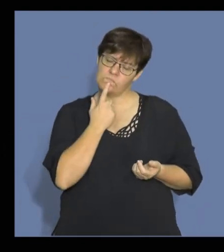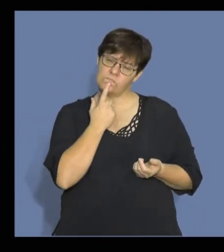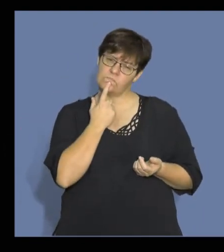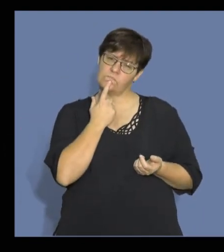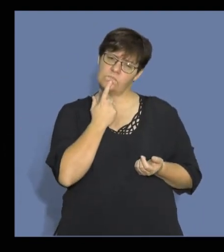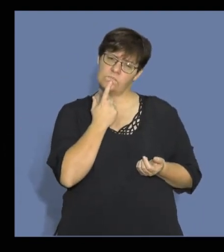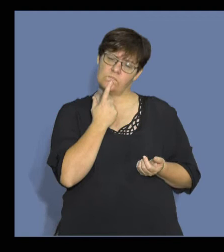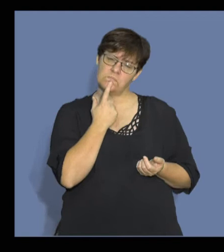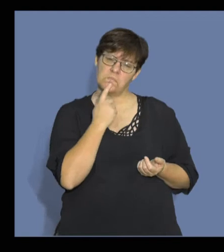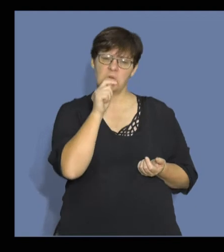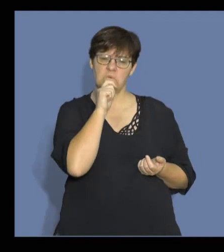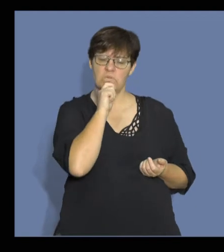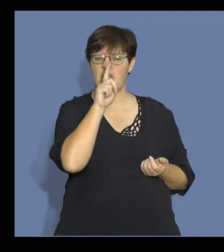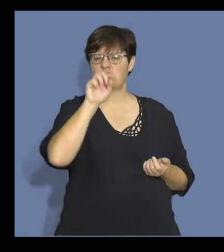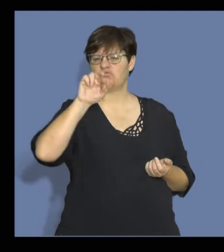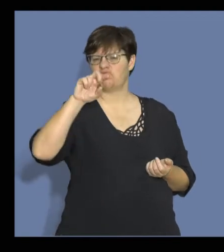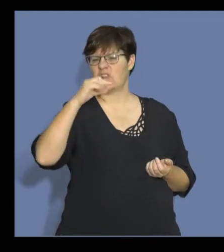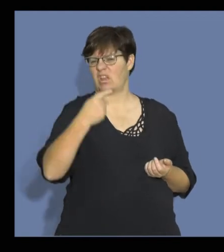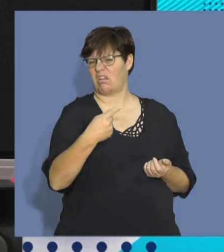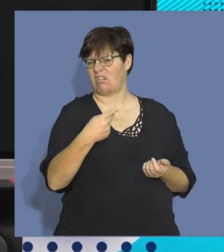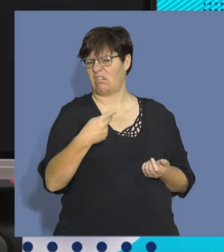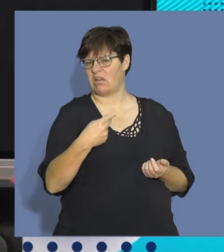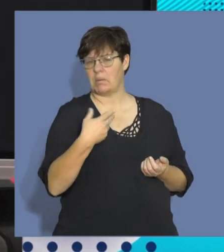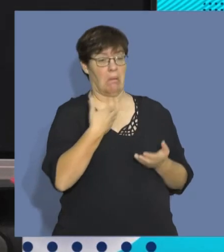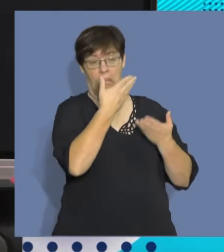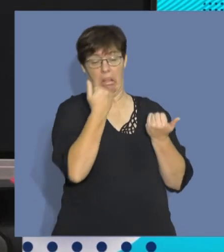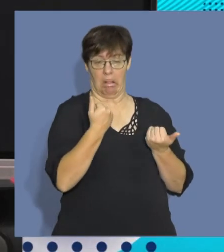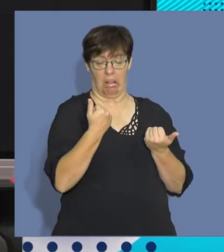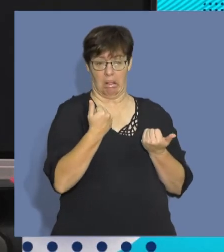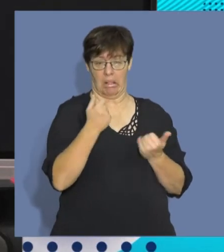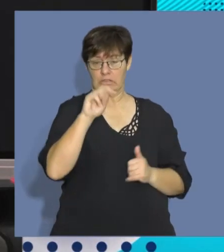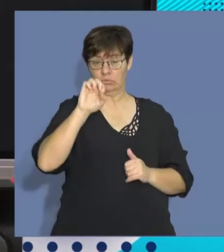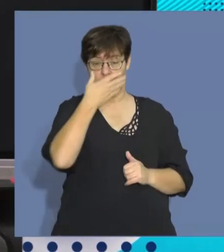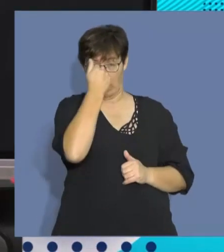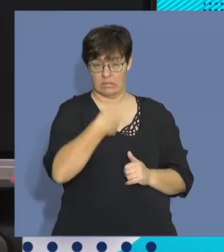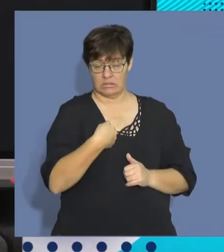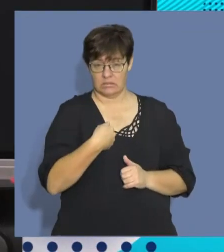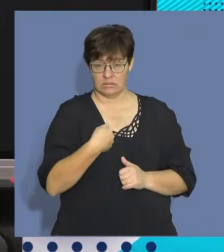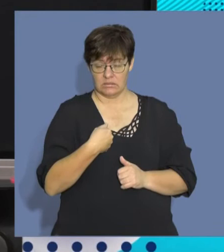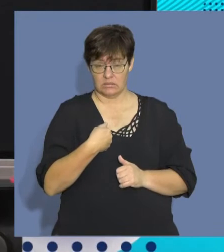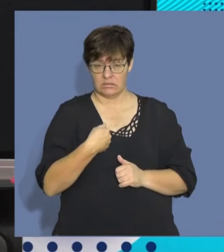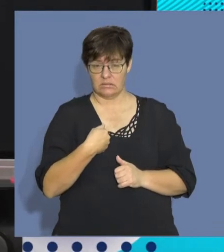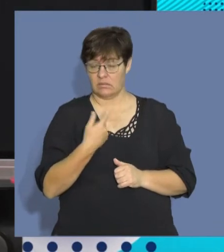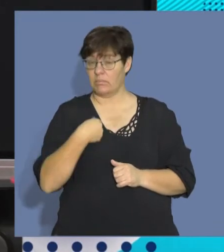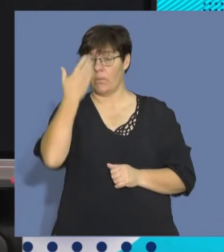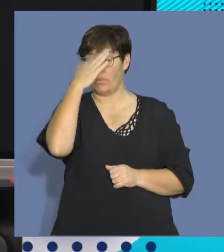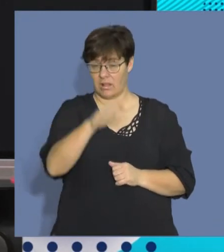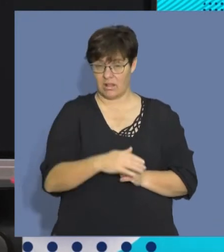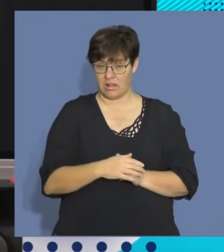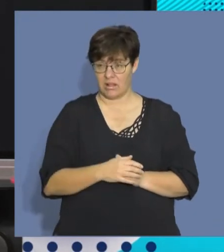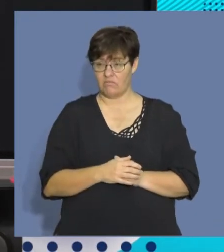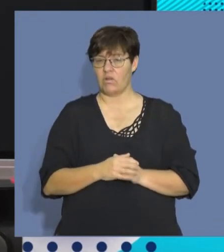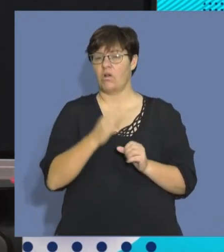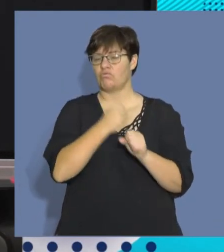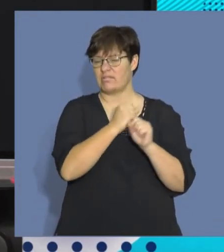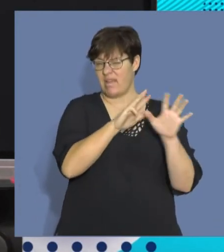we could potentially use trigonometry to do this, but say we didn't know anything about trigonometry. What I do know, and what I do